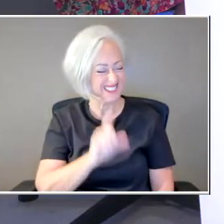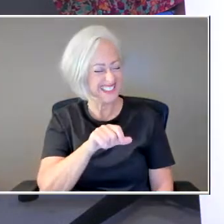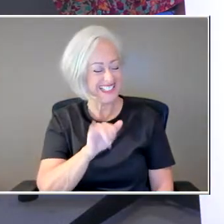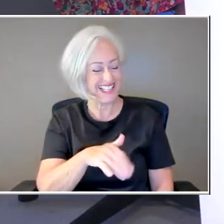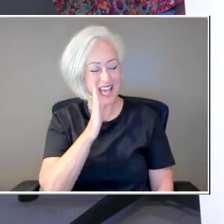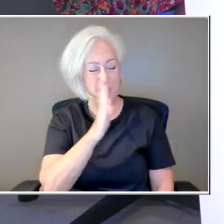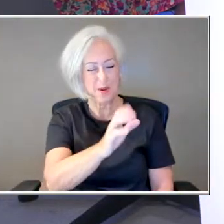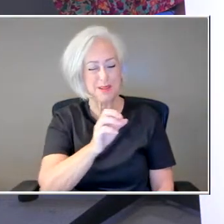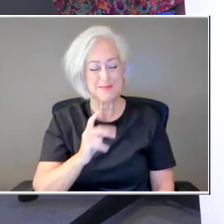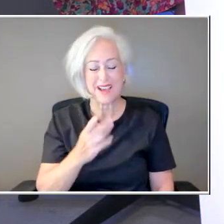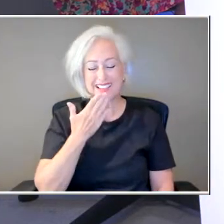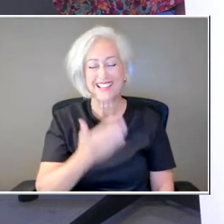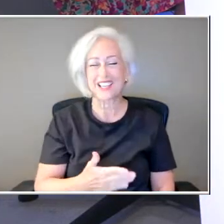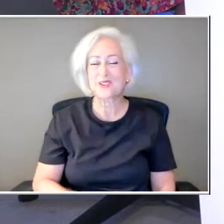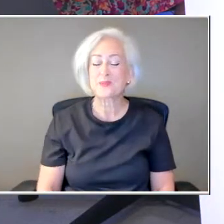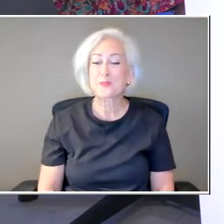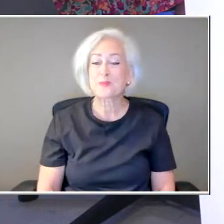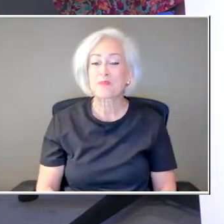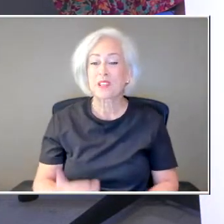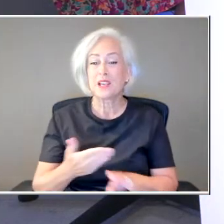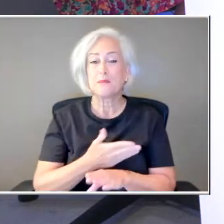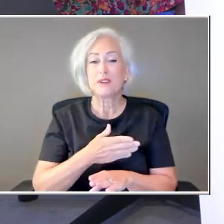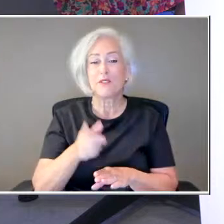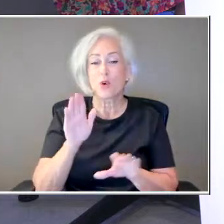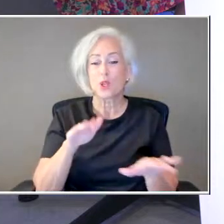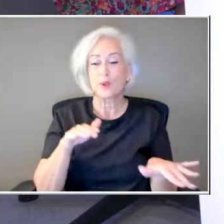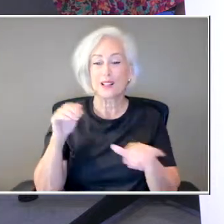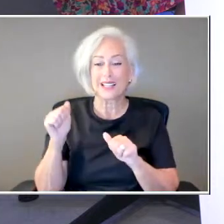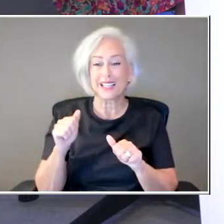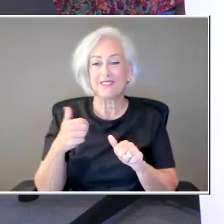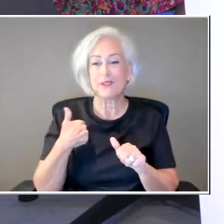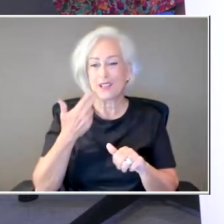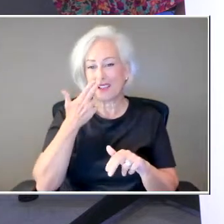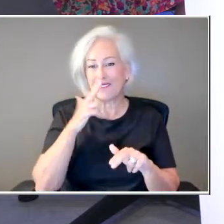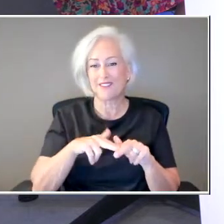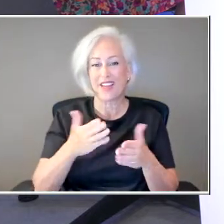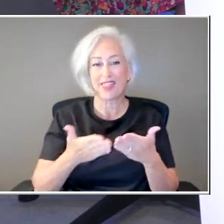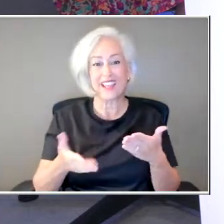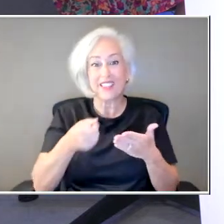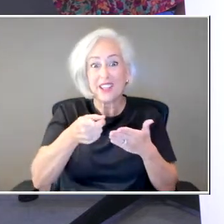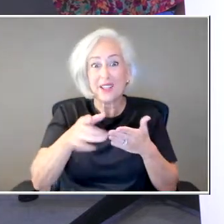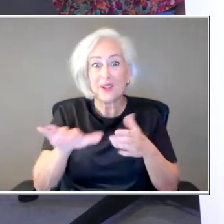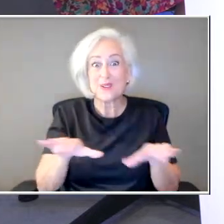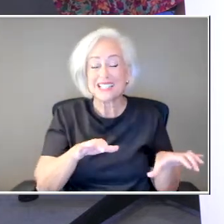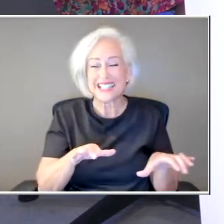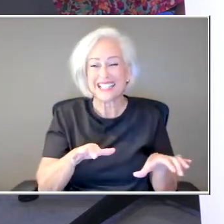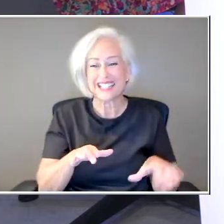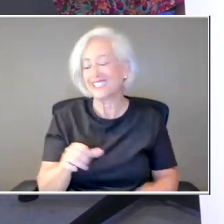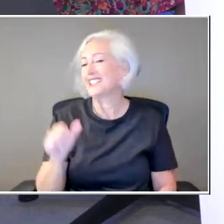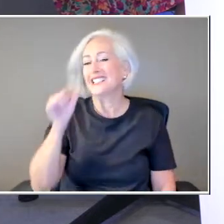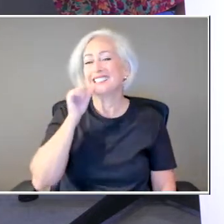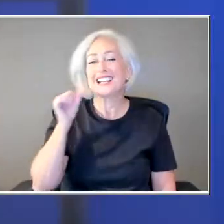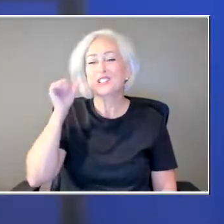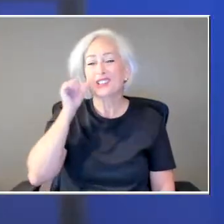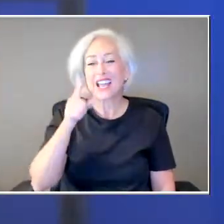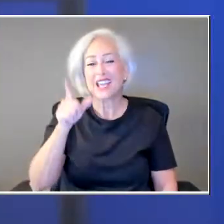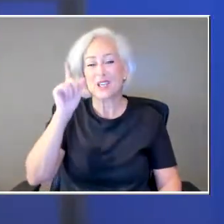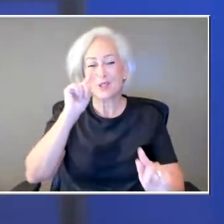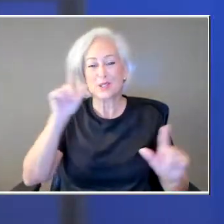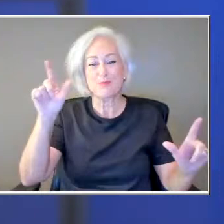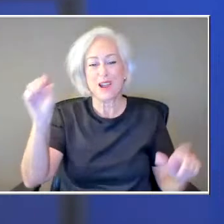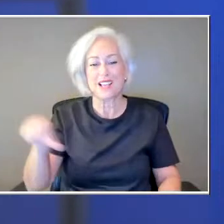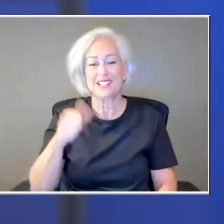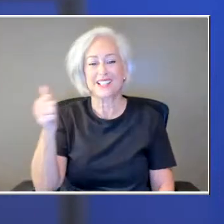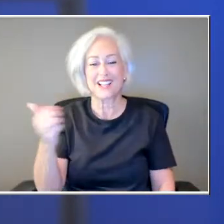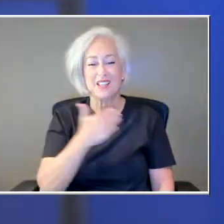you Thank so you. much. Okay, before we let you go, we have a little fun thing that you did yesterday. You surprised another breast cancer patient recently who